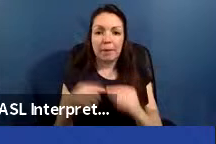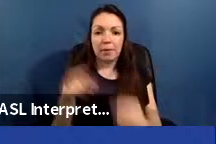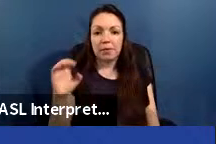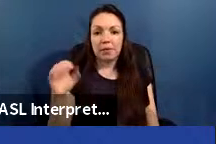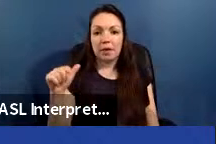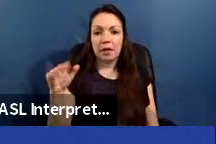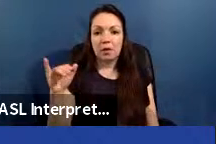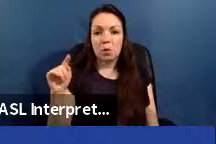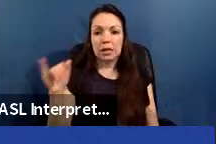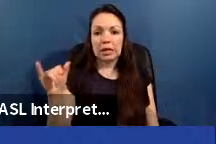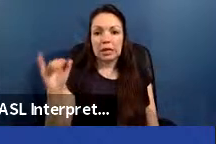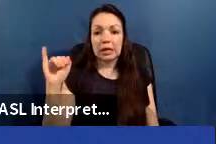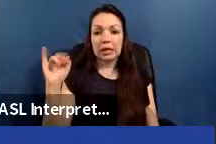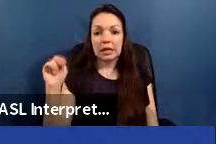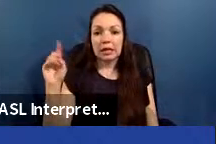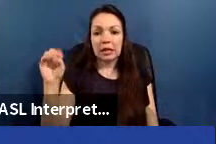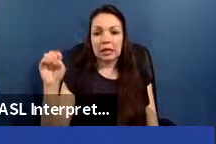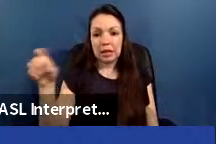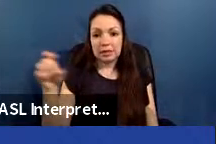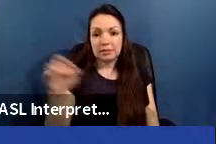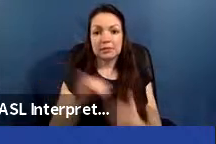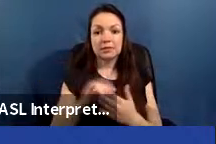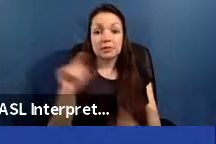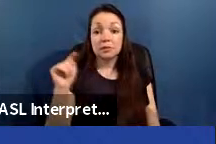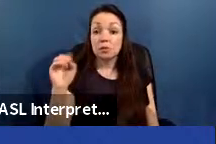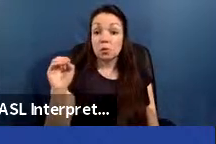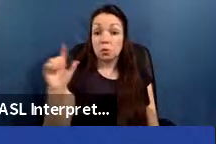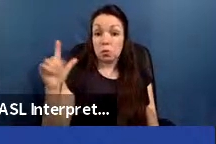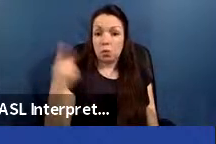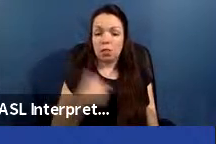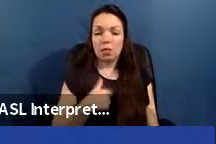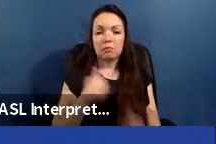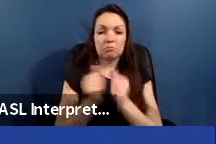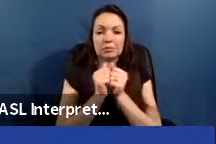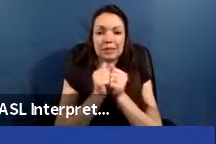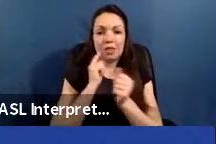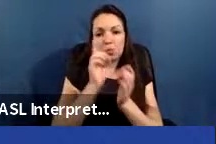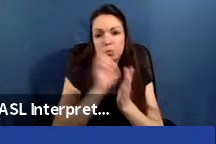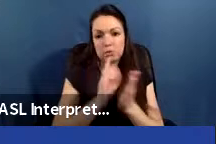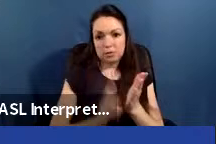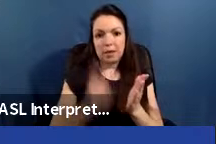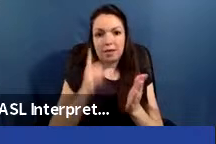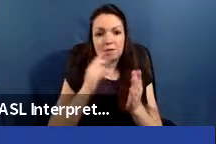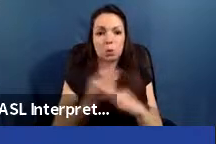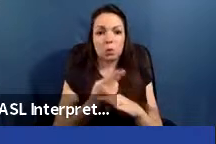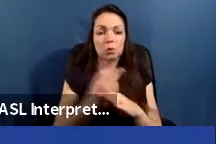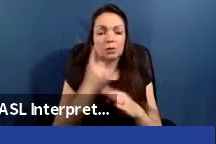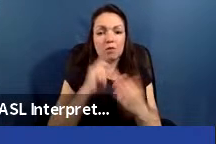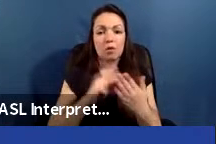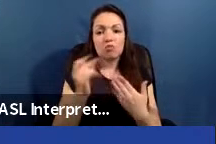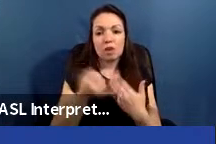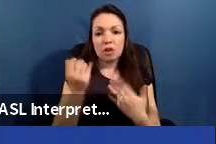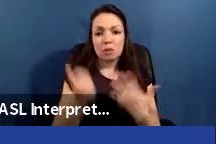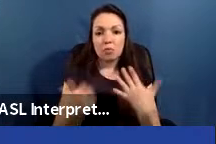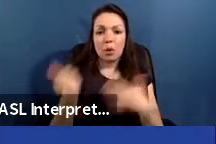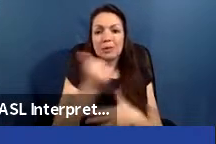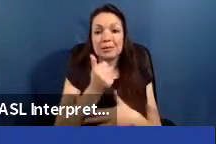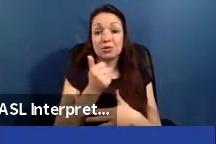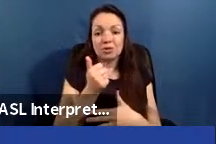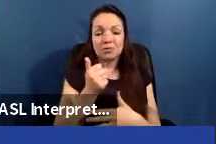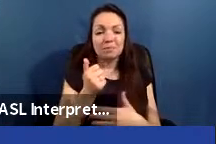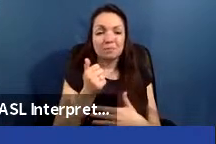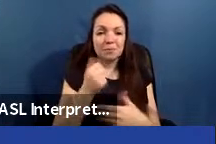is a tool that we're designing together to be used for project prioritization to make sure we